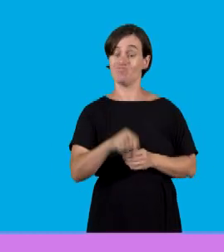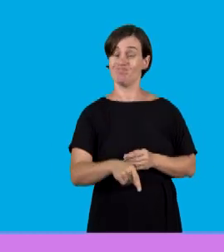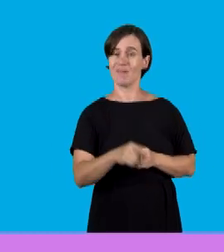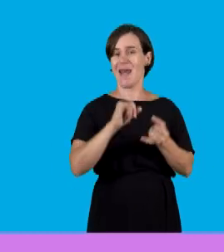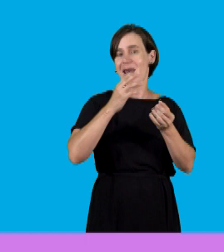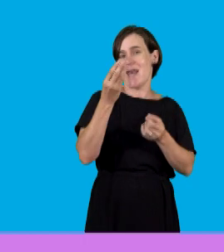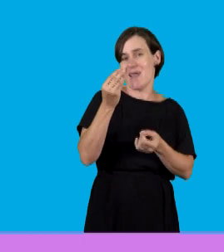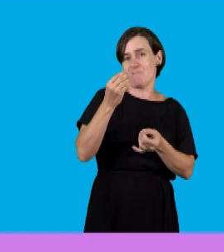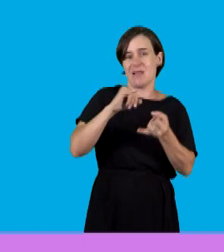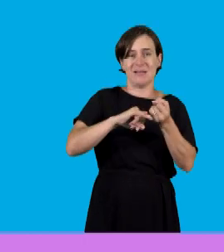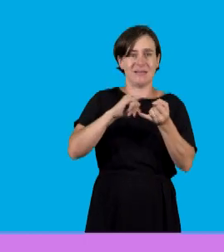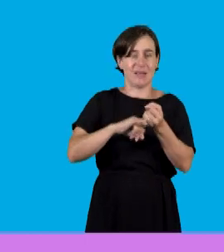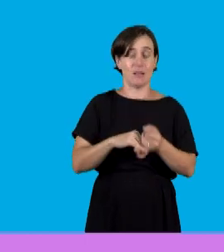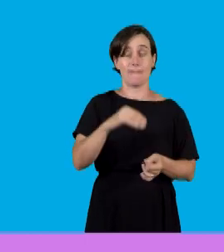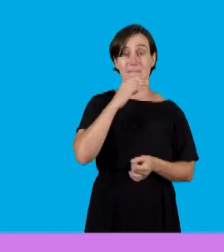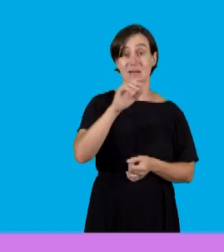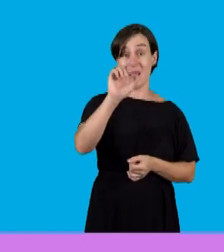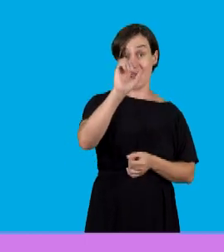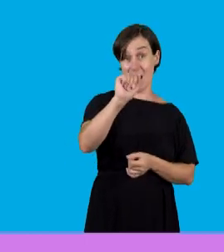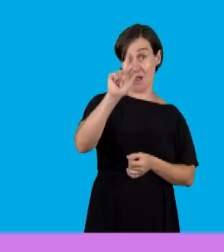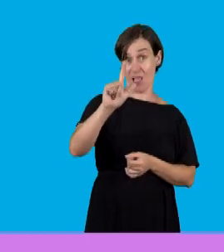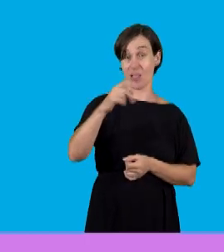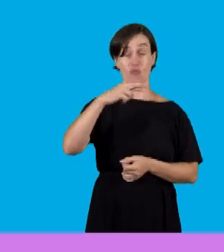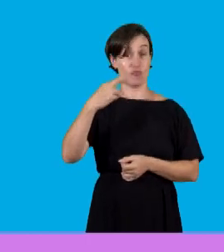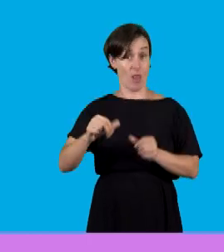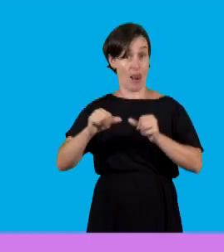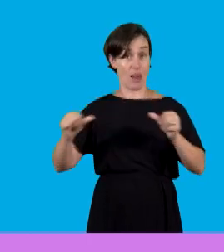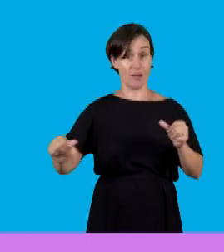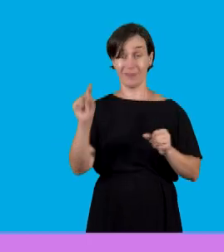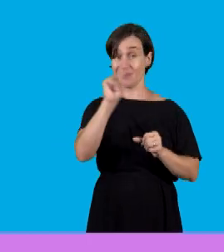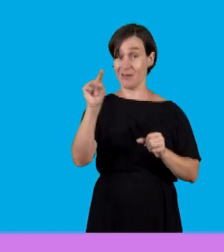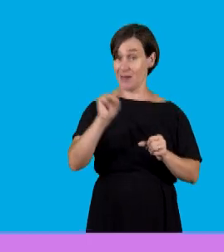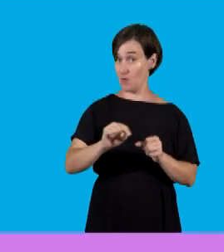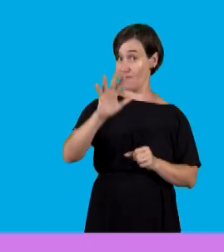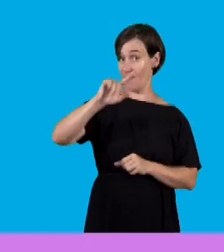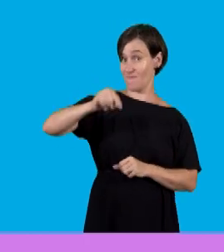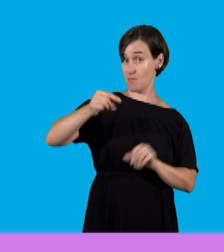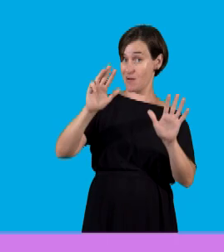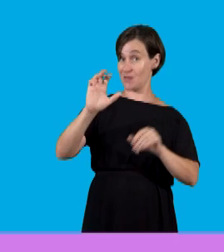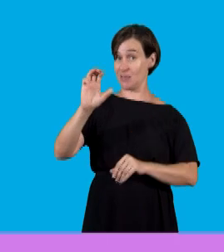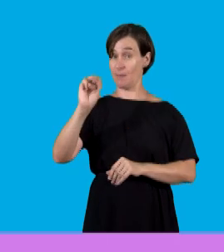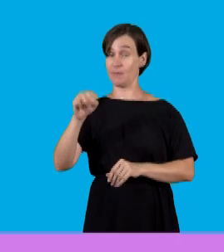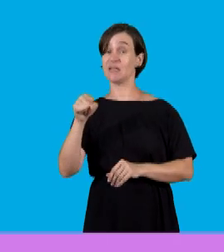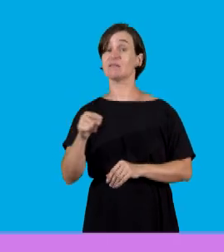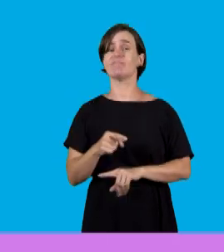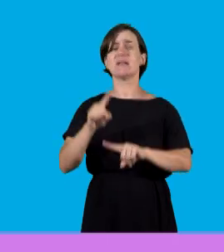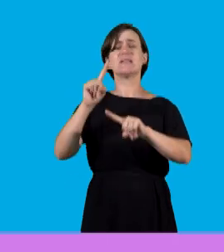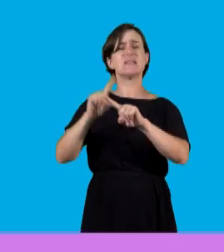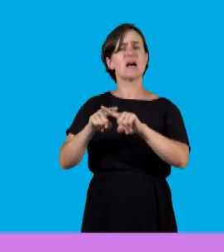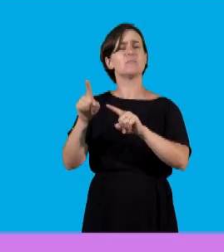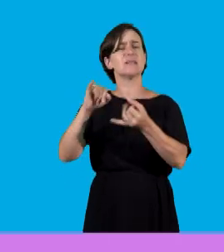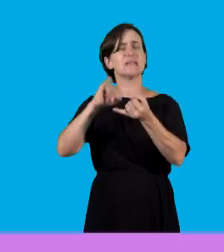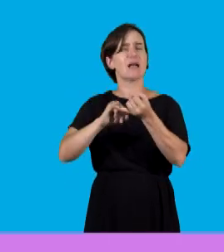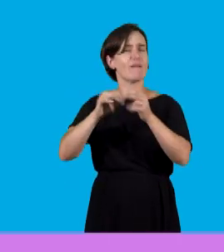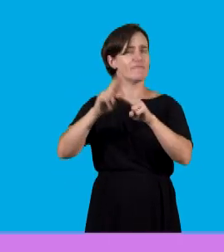It will be actual length is equal to the map length, which is 5.9 centimeter. You multiply it by the scale factor,